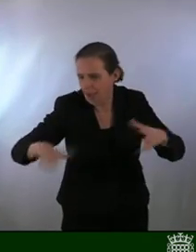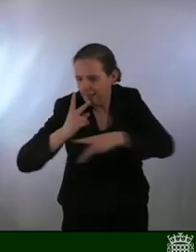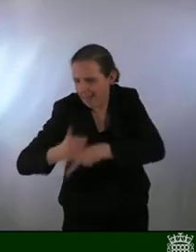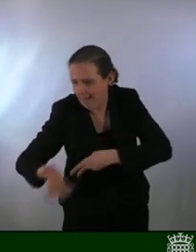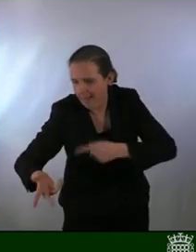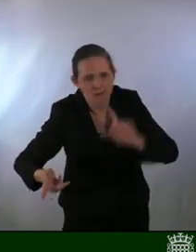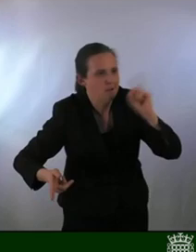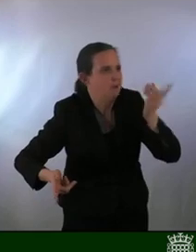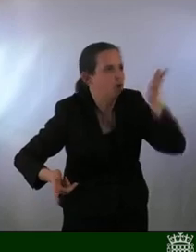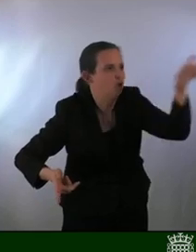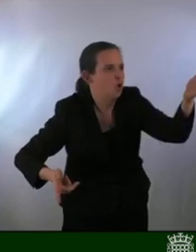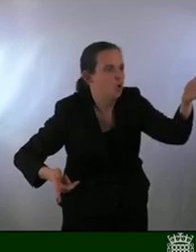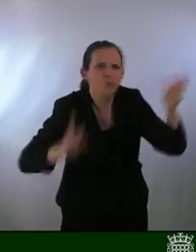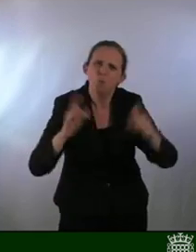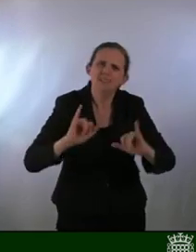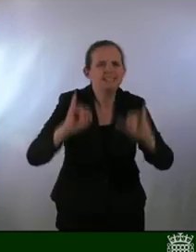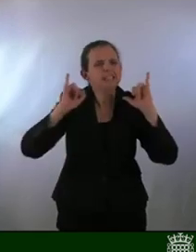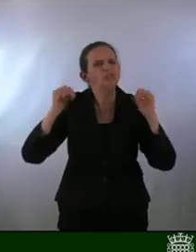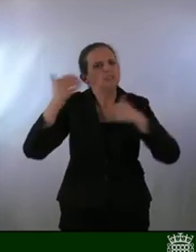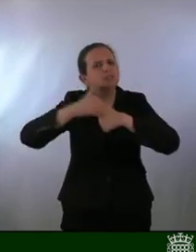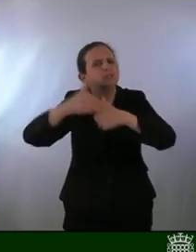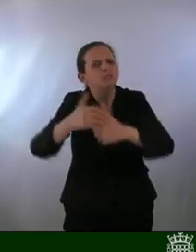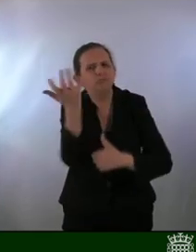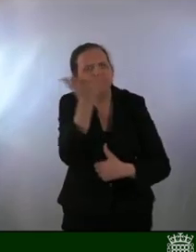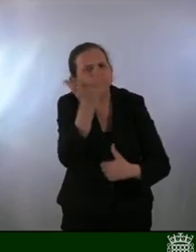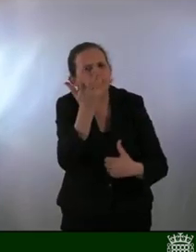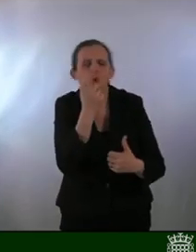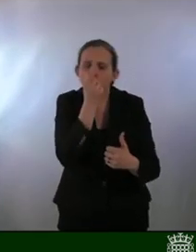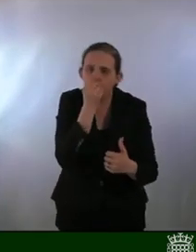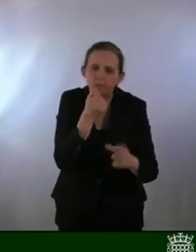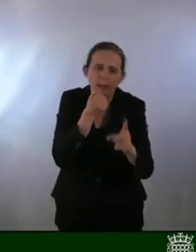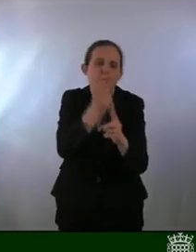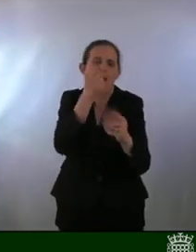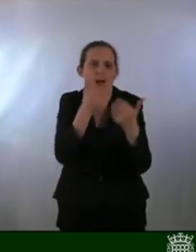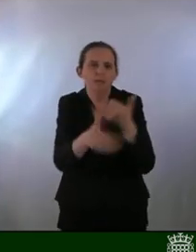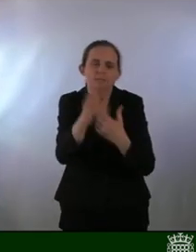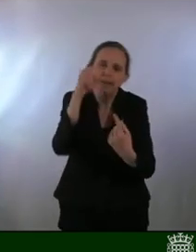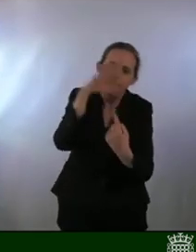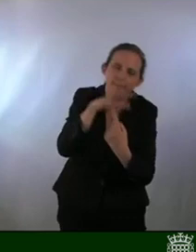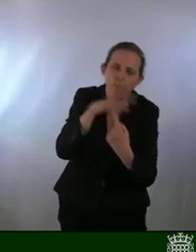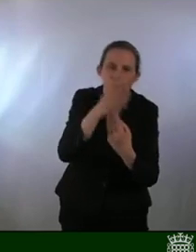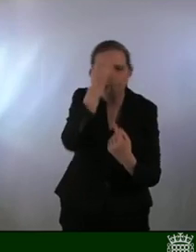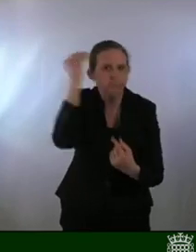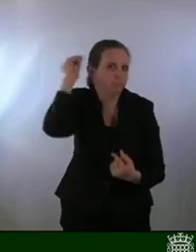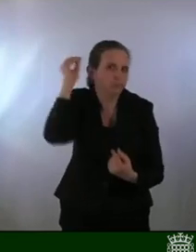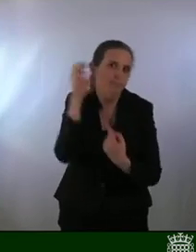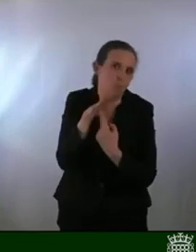very serious in terms of the impact that it could have, and so very important to take into account.